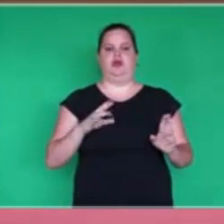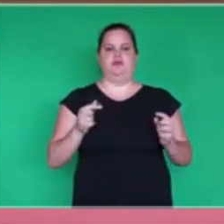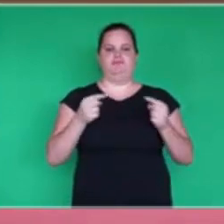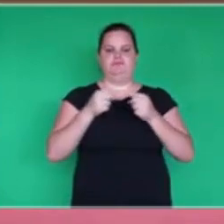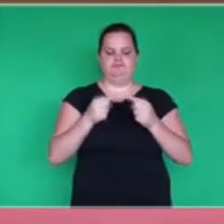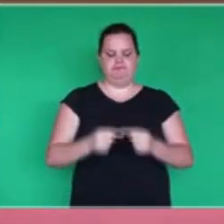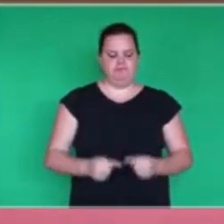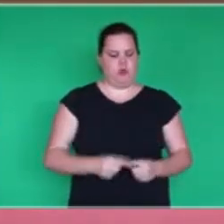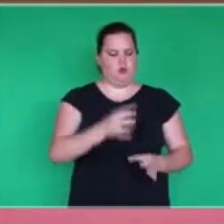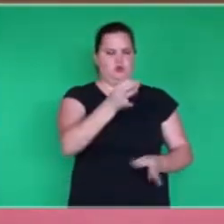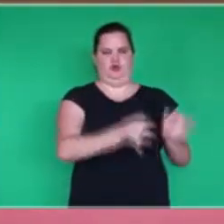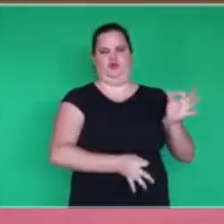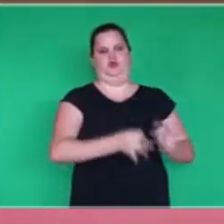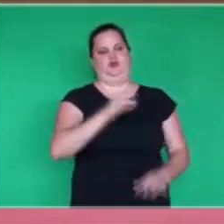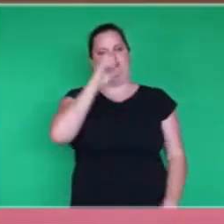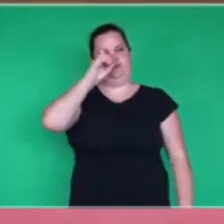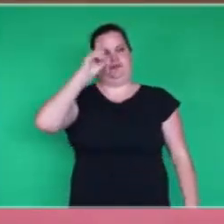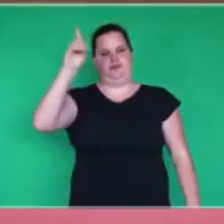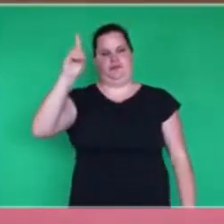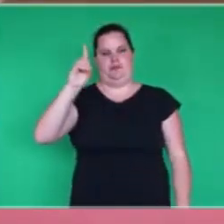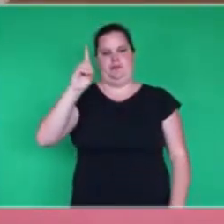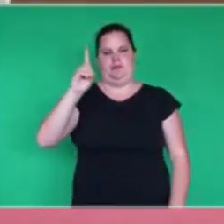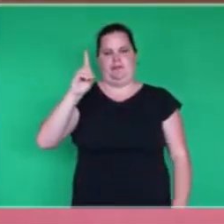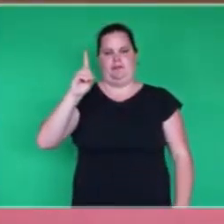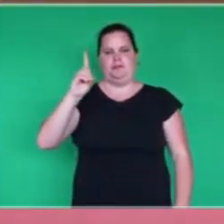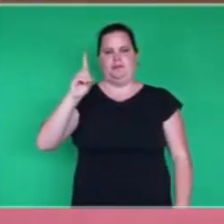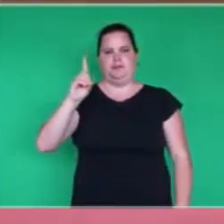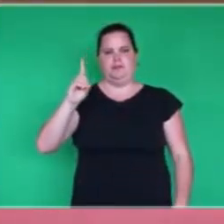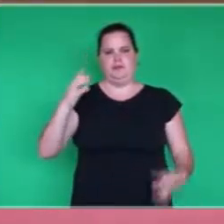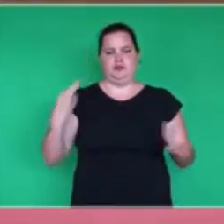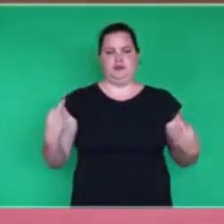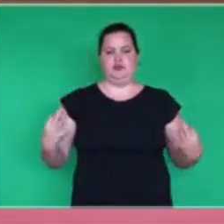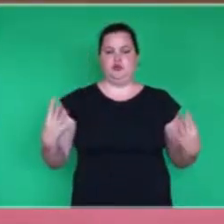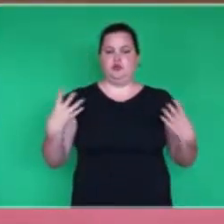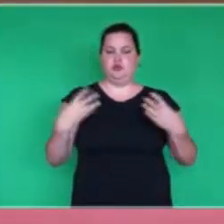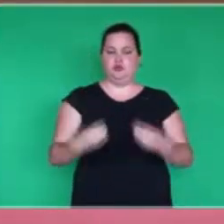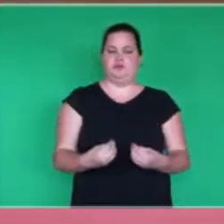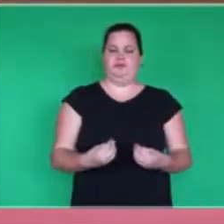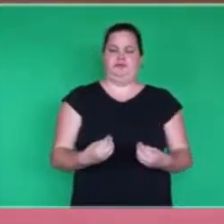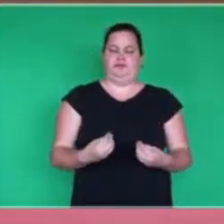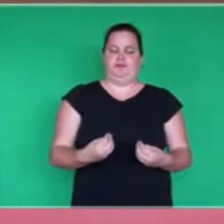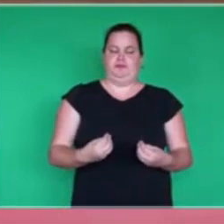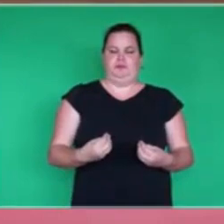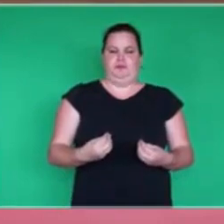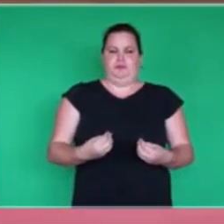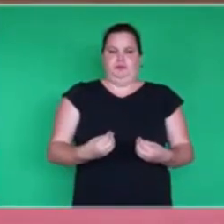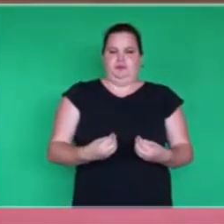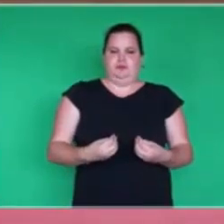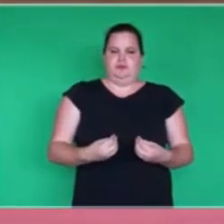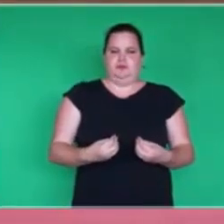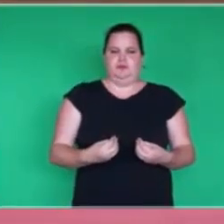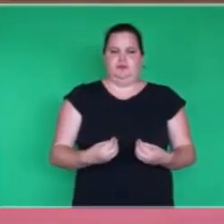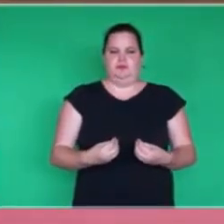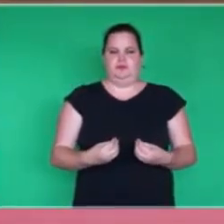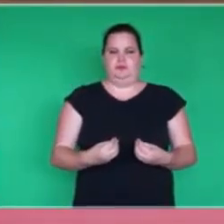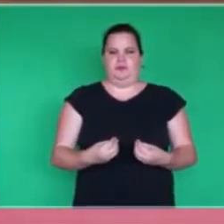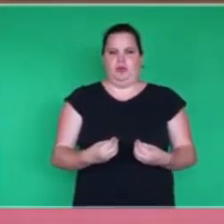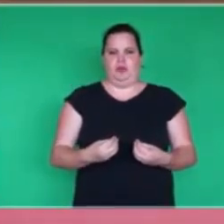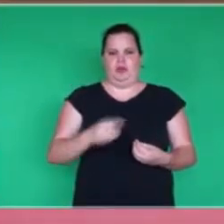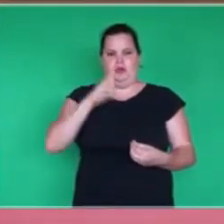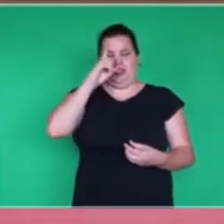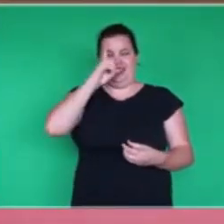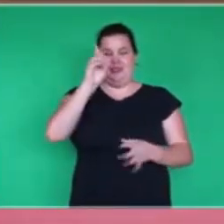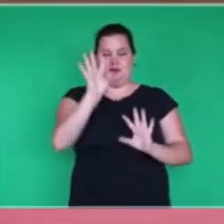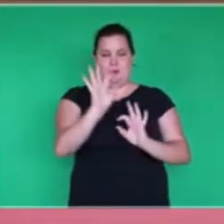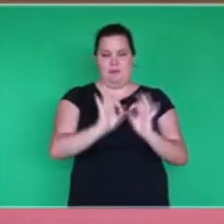to God's judgments over everything that is programmed for this time. Some of these judgments, they have